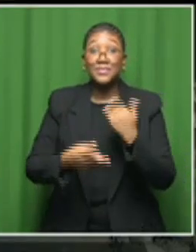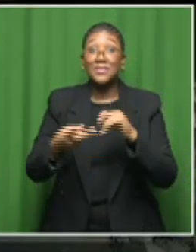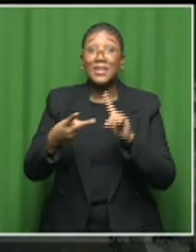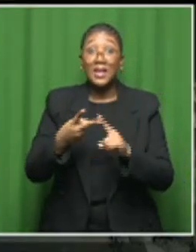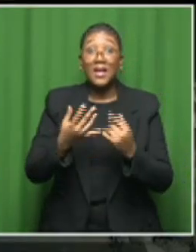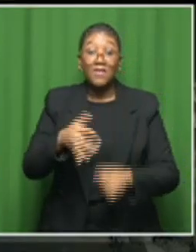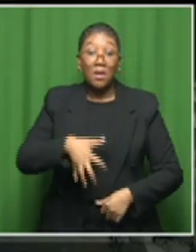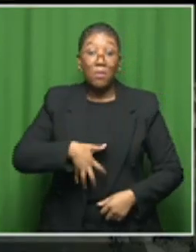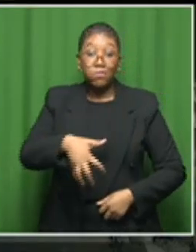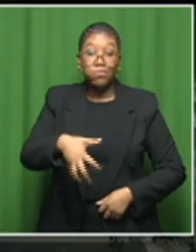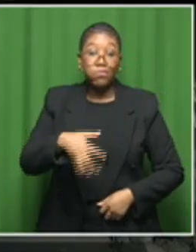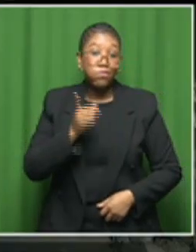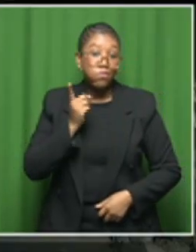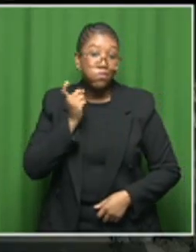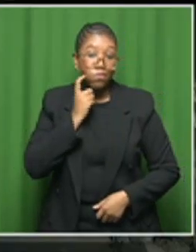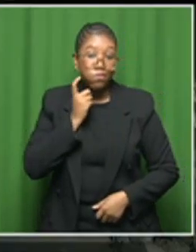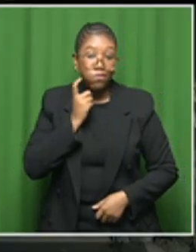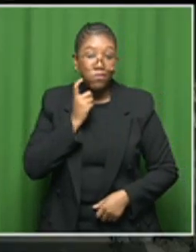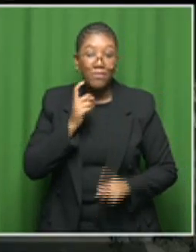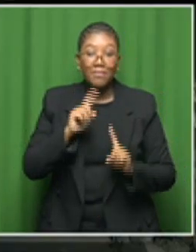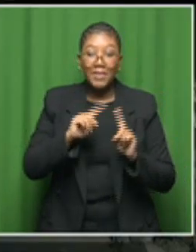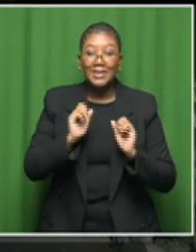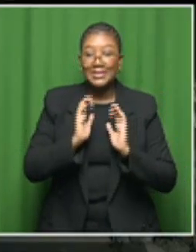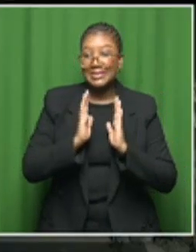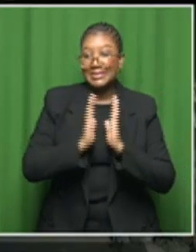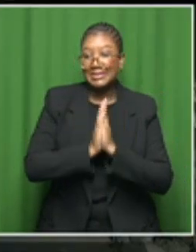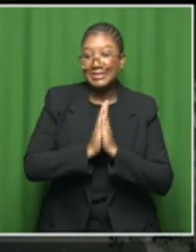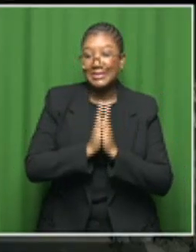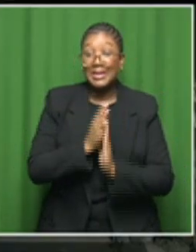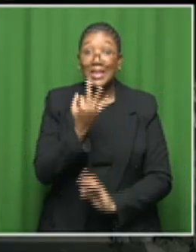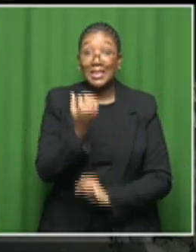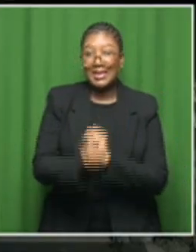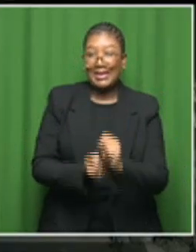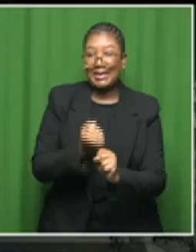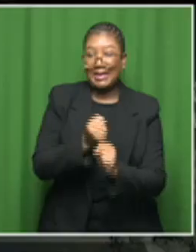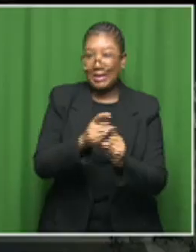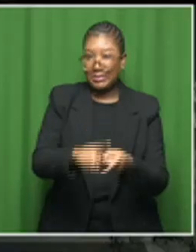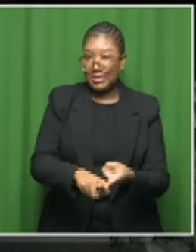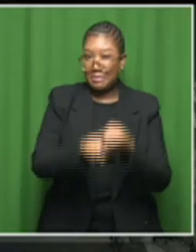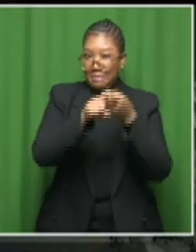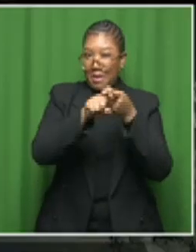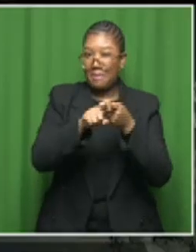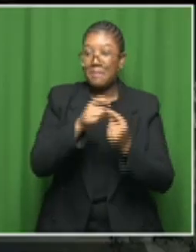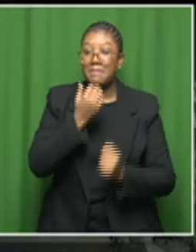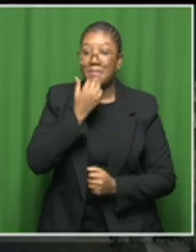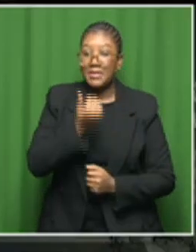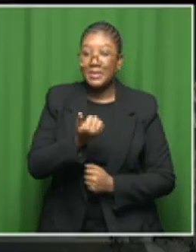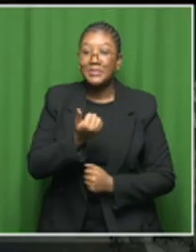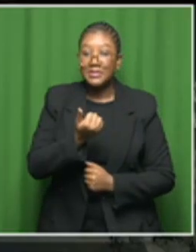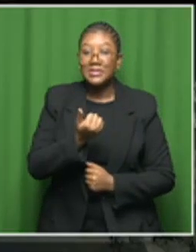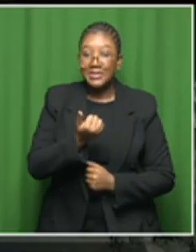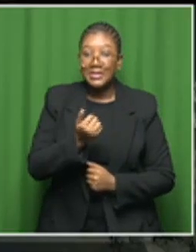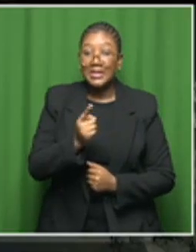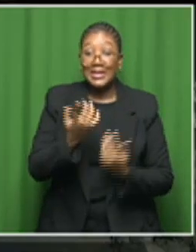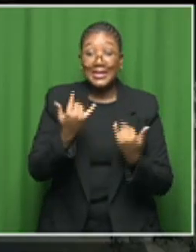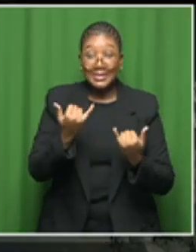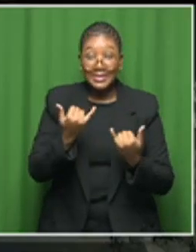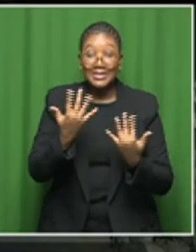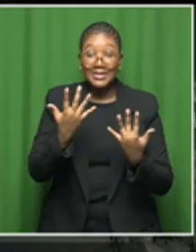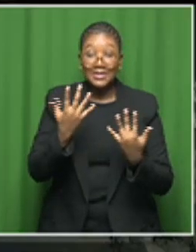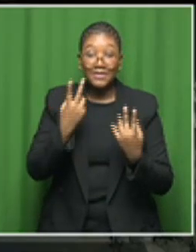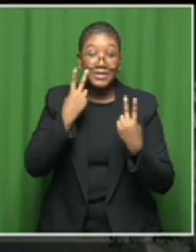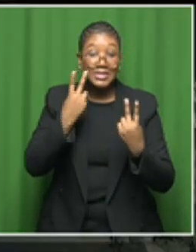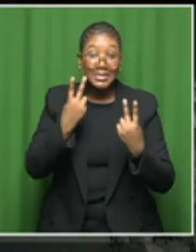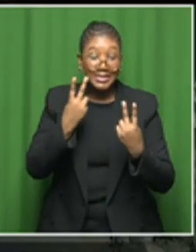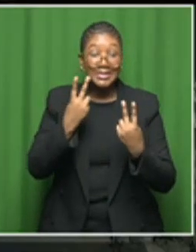me, can you just be in remission at least for the next coming 3 years? Because I honestly, I've seen you at death's door so